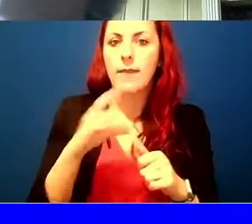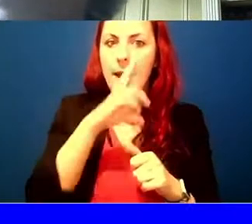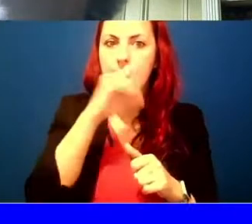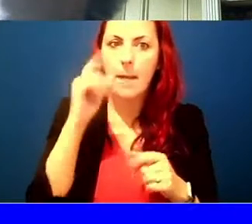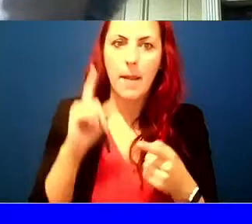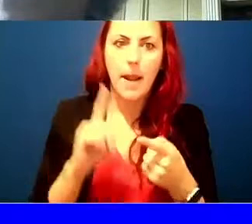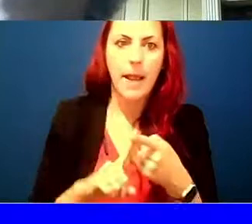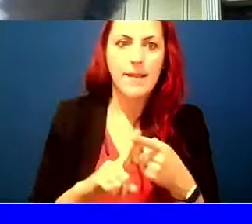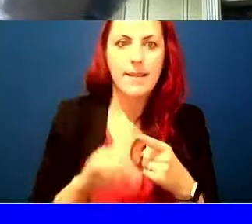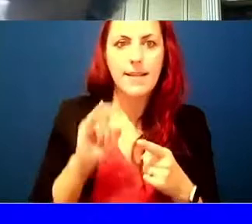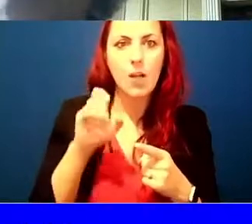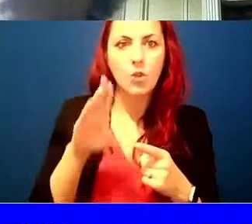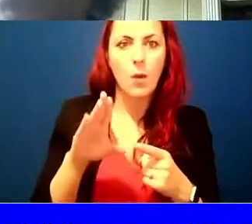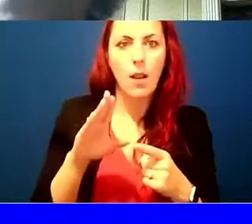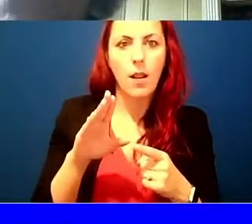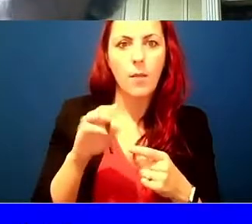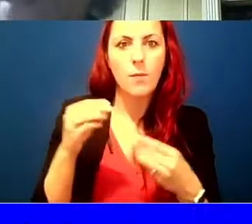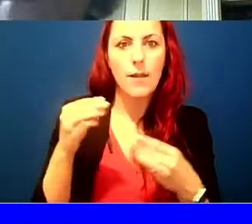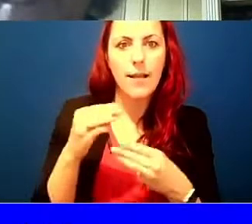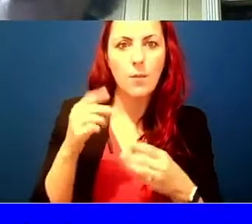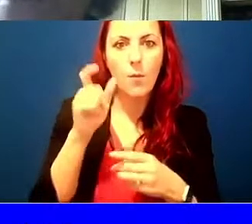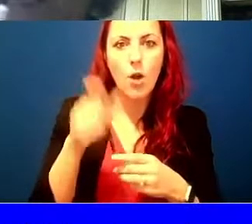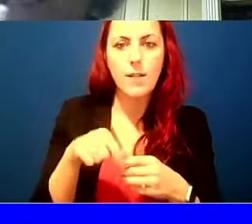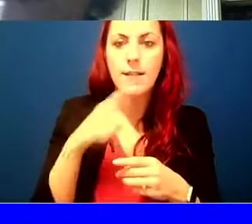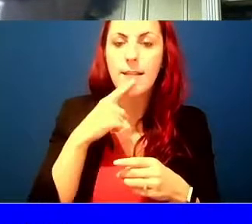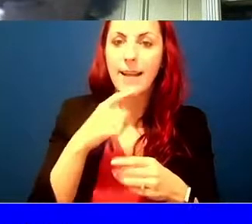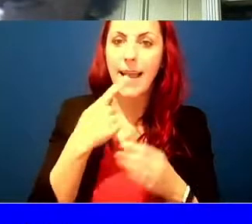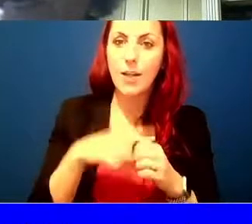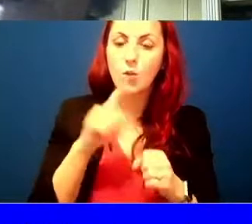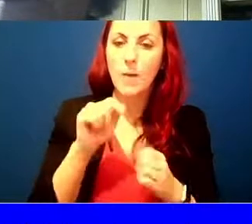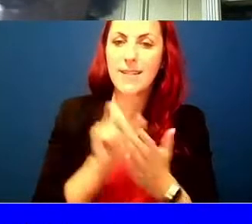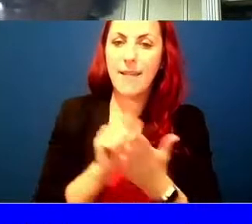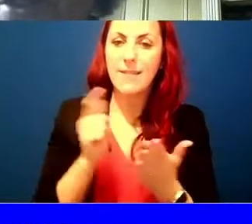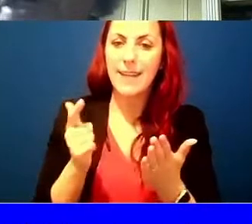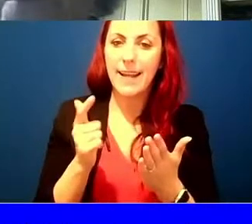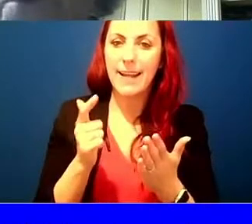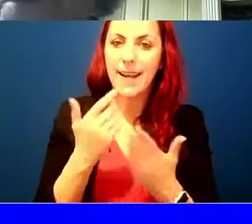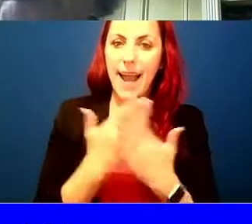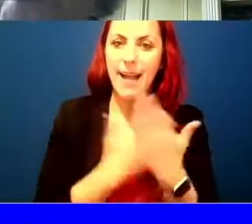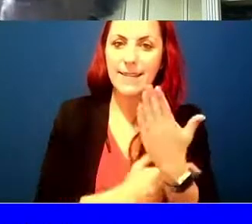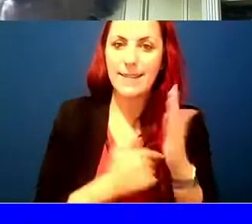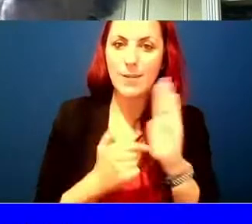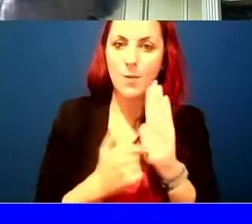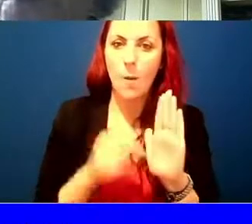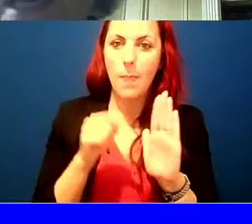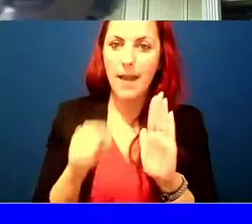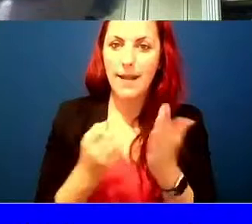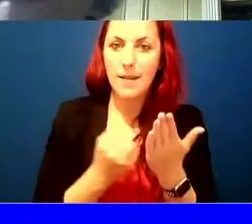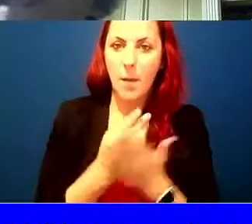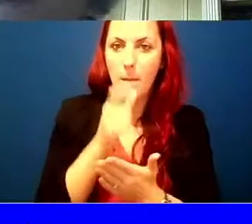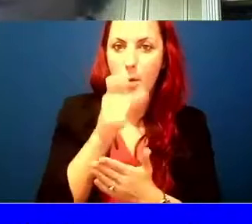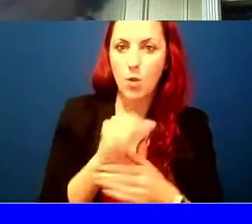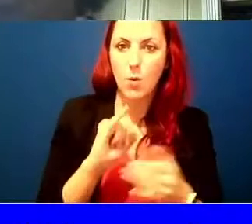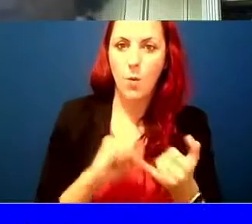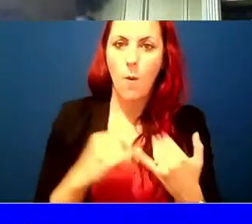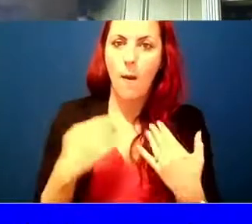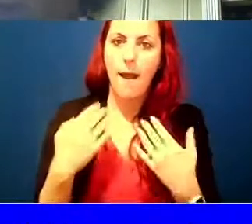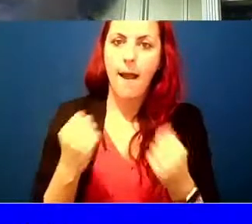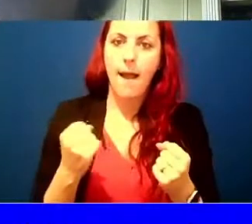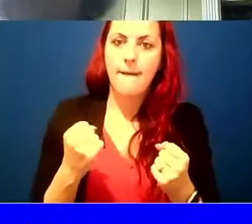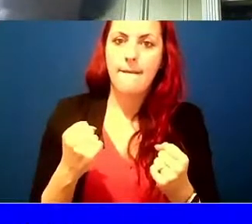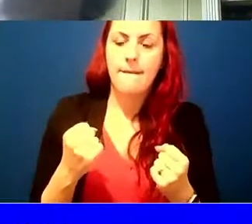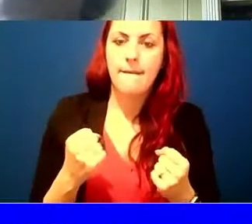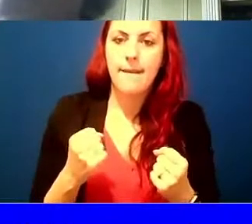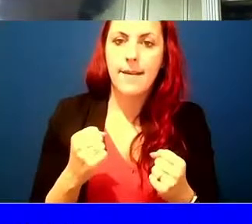one, 2017 Act. Again, it's a definition of a person who has whose